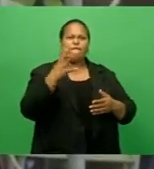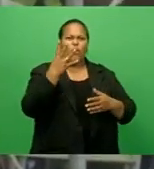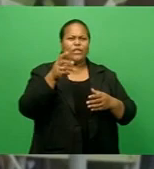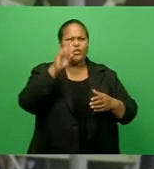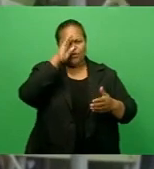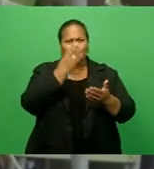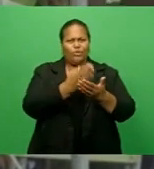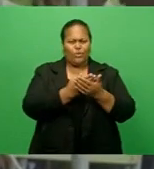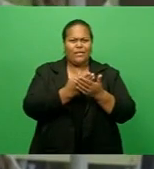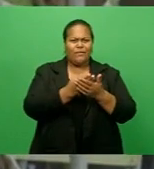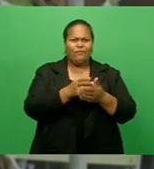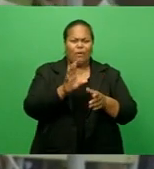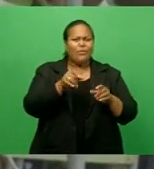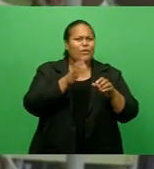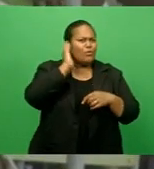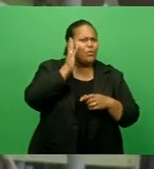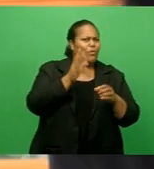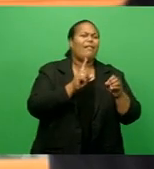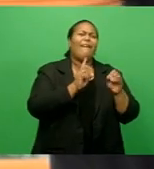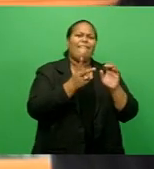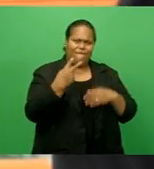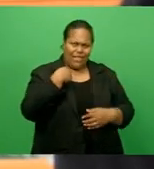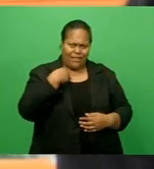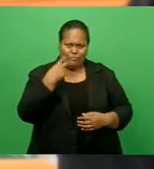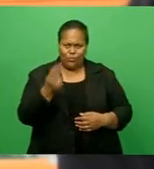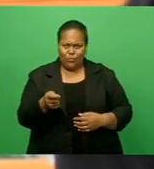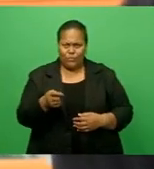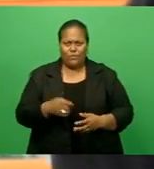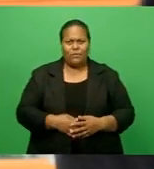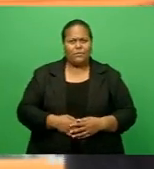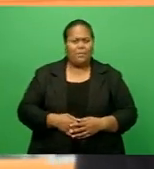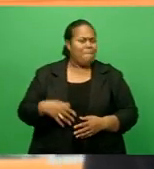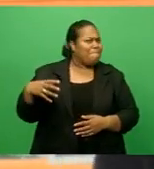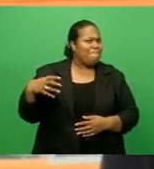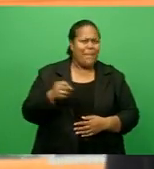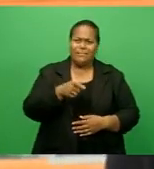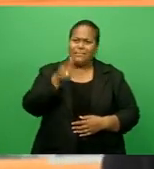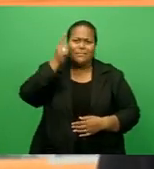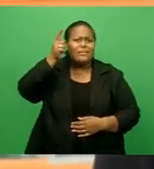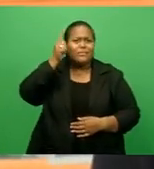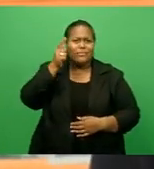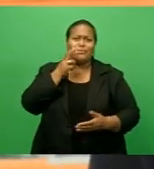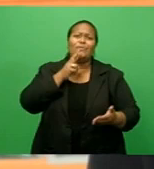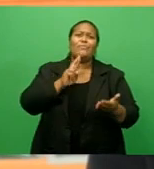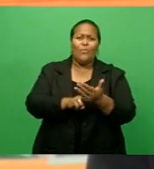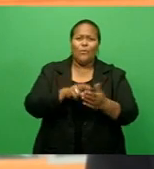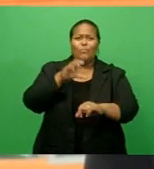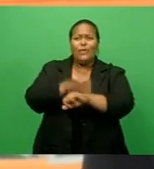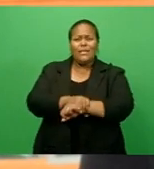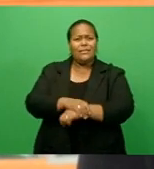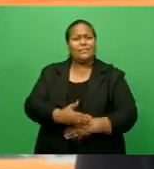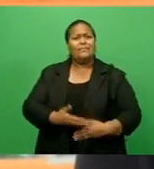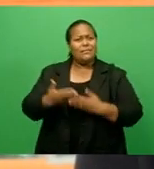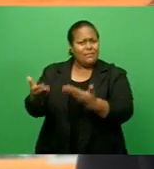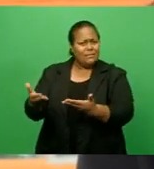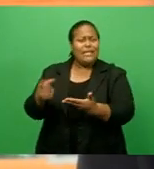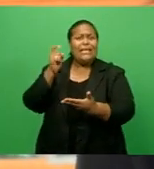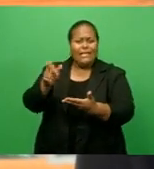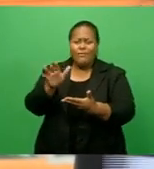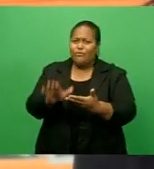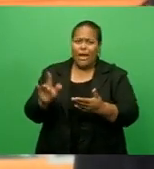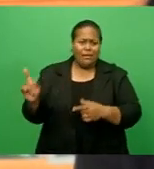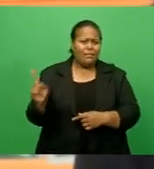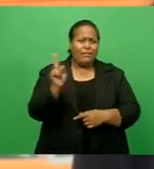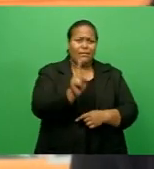boarding school who is also a victim. It is mandatory that teachers report this to the police if a child comes to